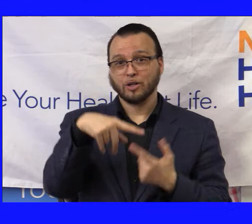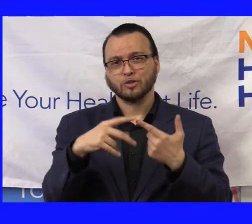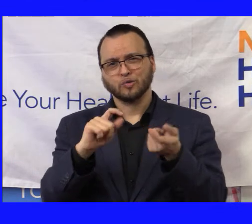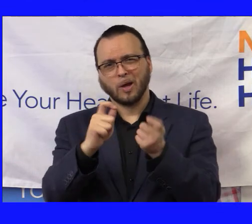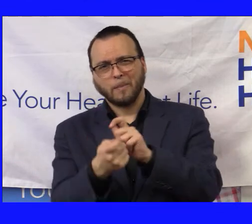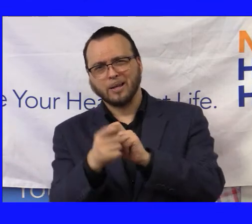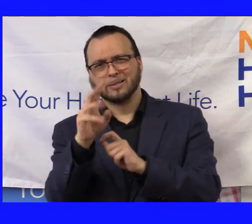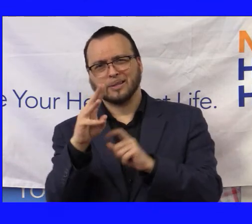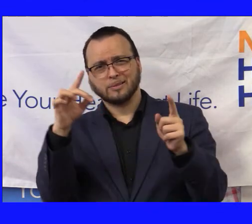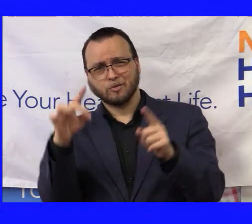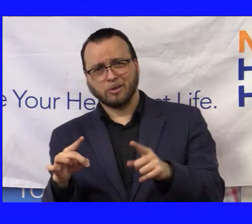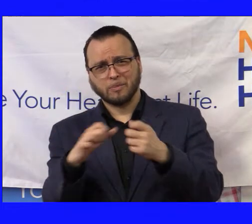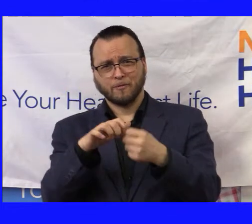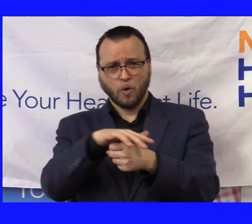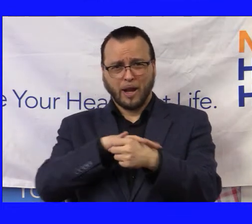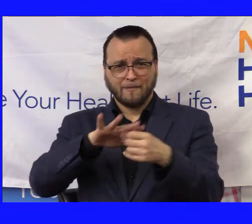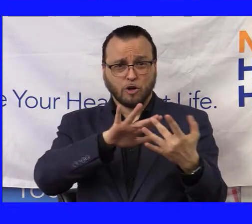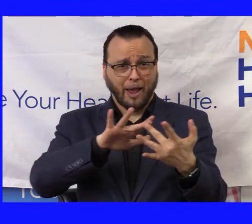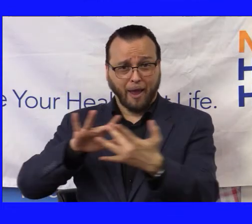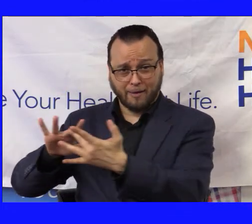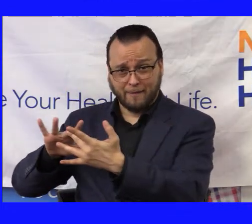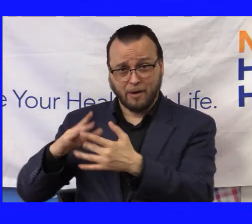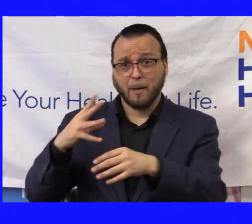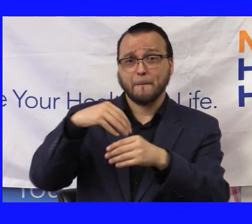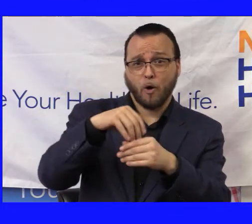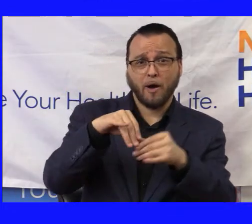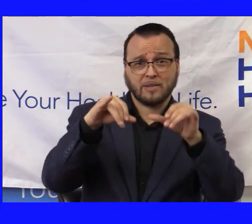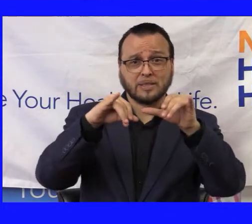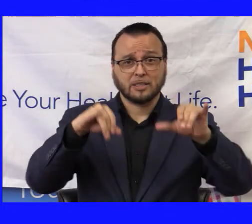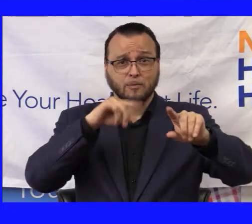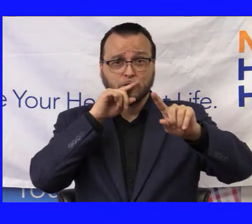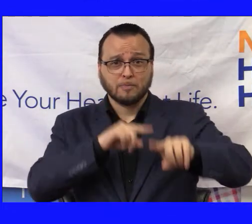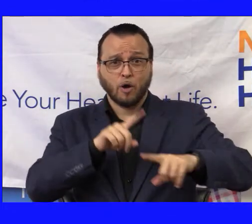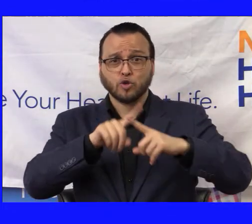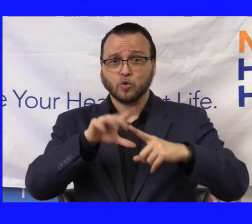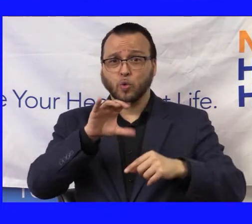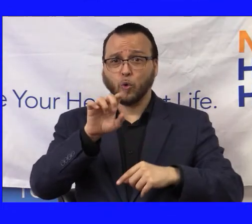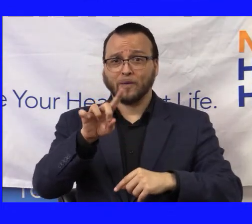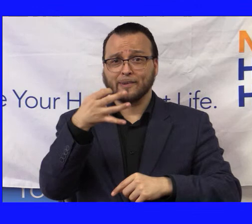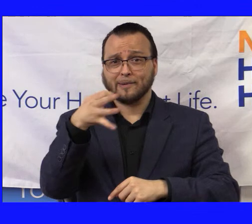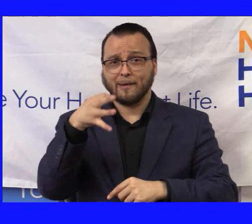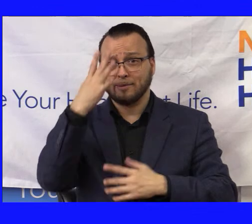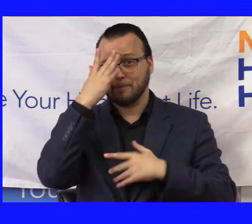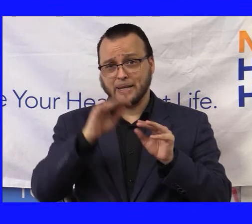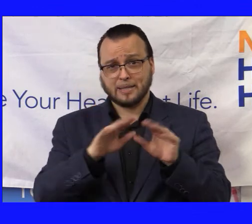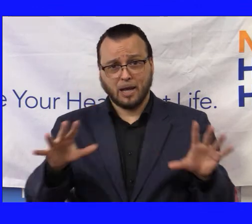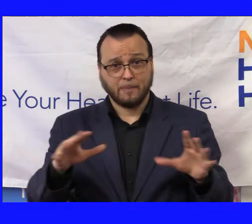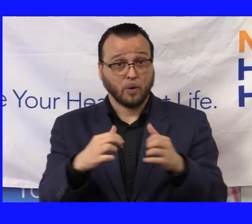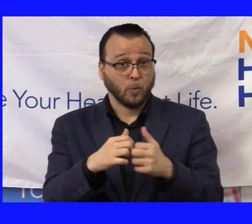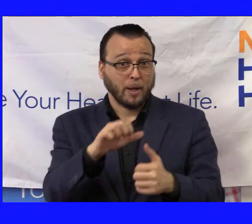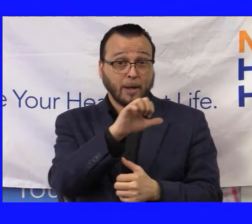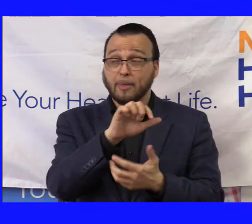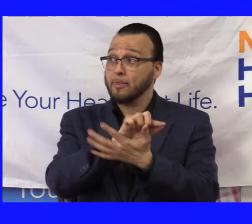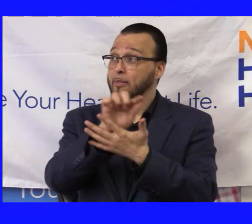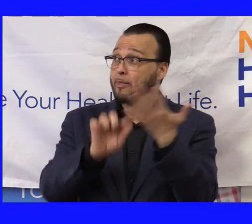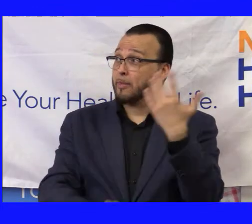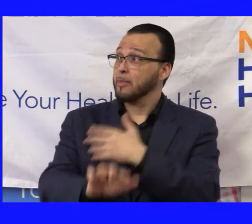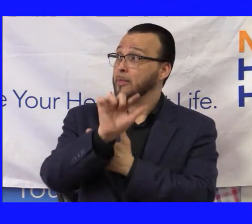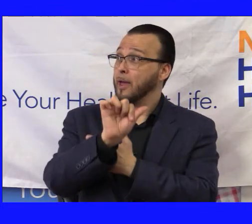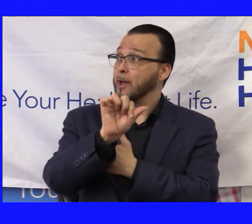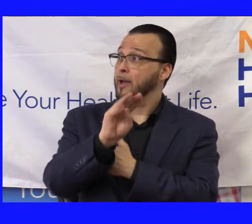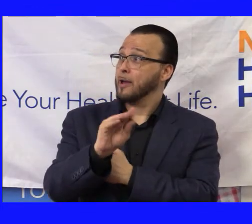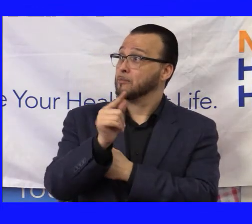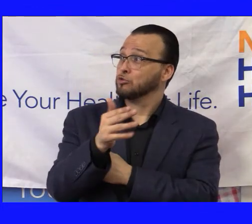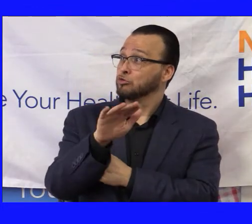for neighborhood canvassing as part of the system's response to the COVID-19 pandemic with AM Trace LLC,